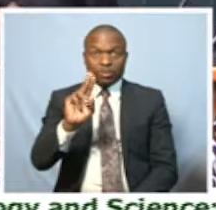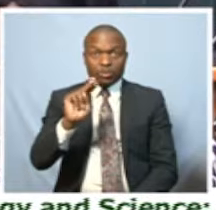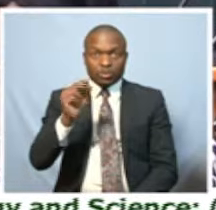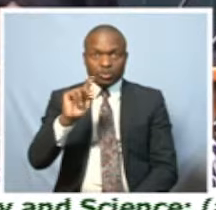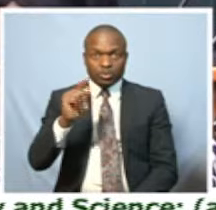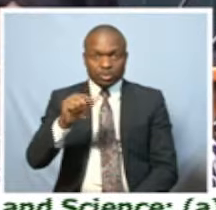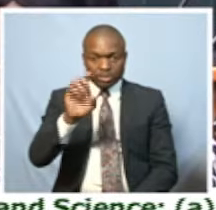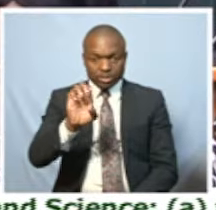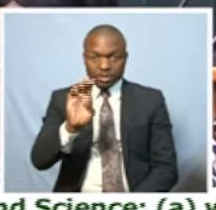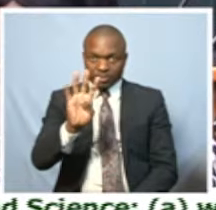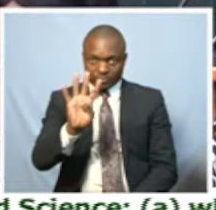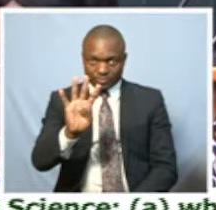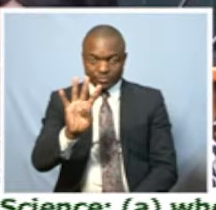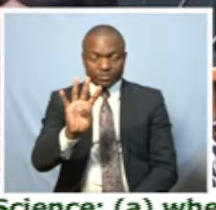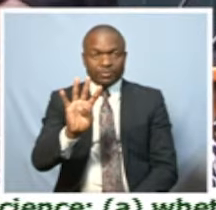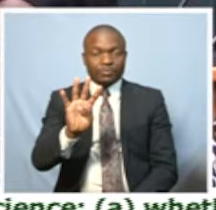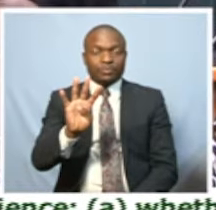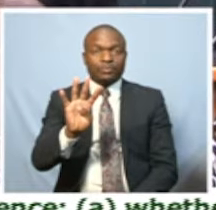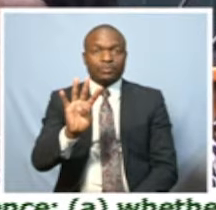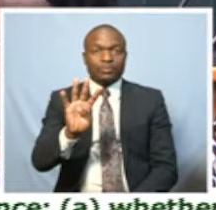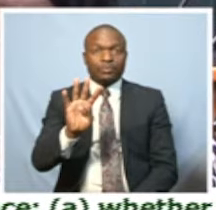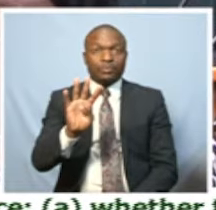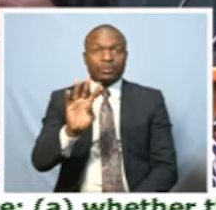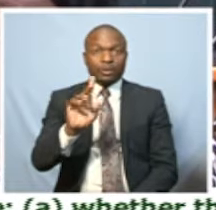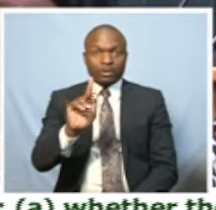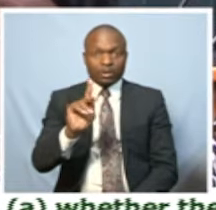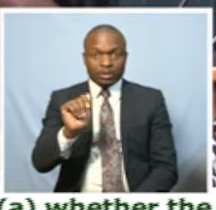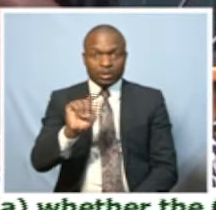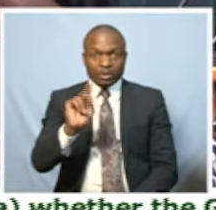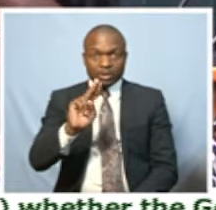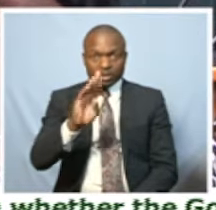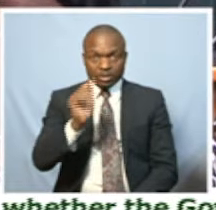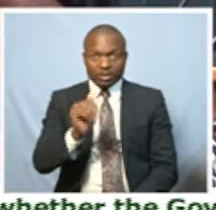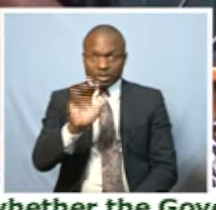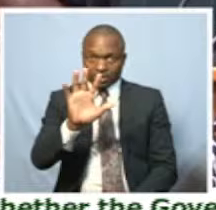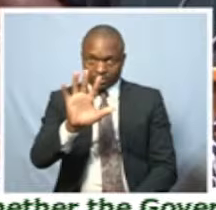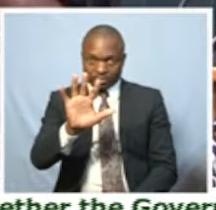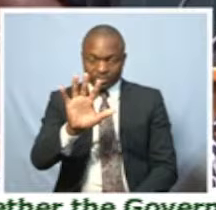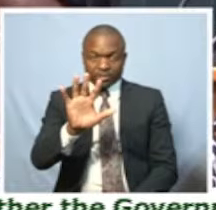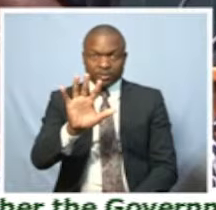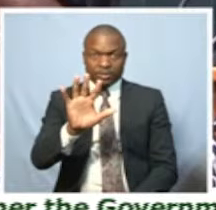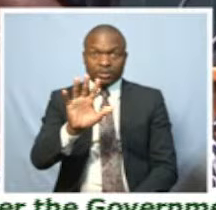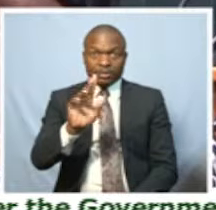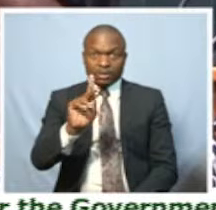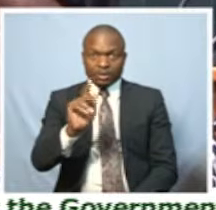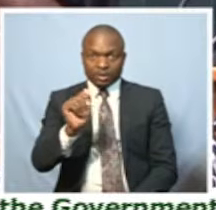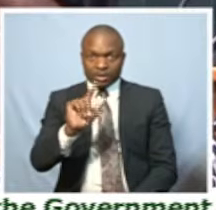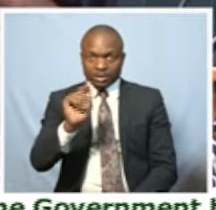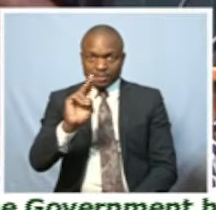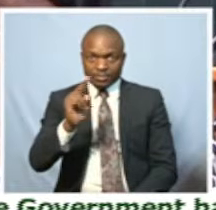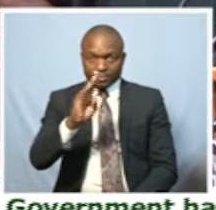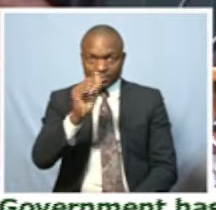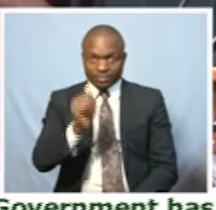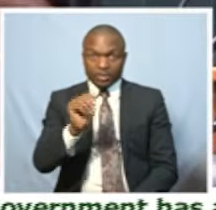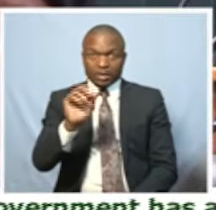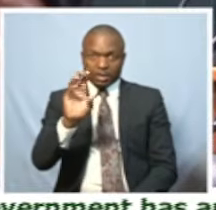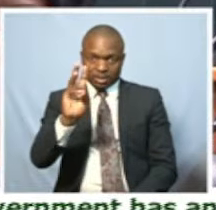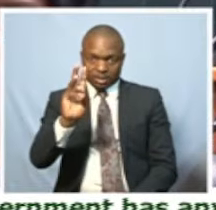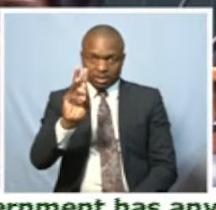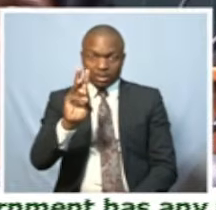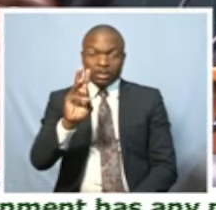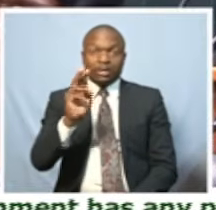Mukungule. 4, Kaluba. 5, Kalimba.